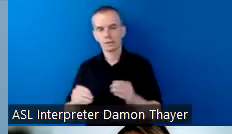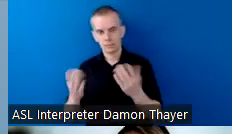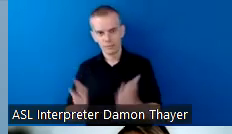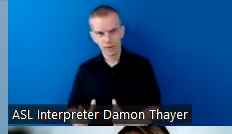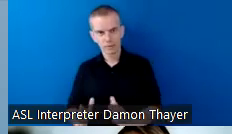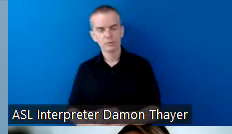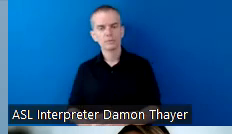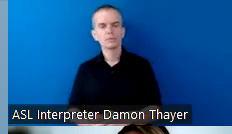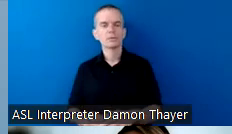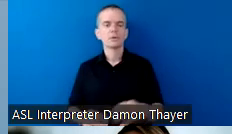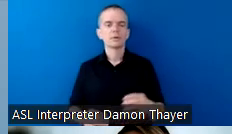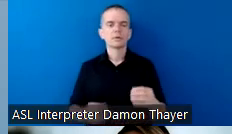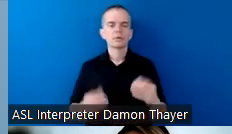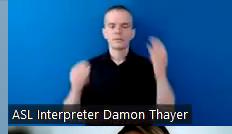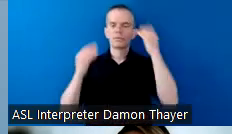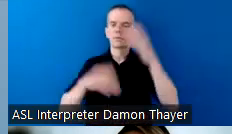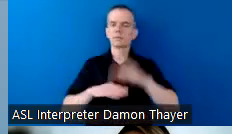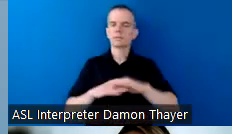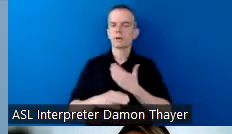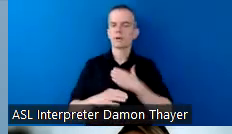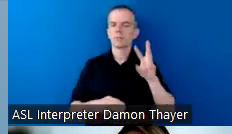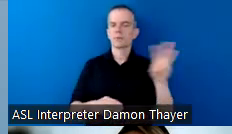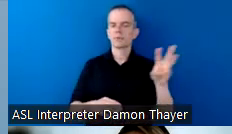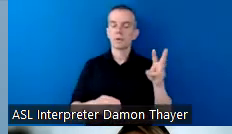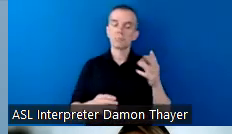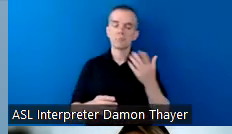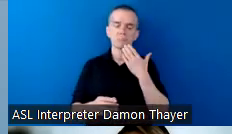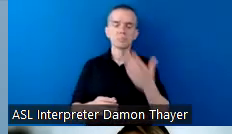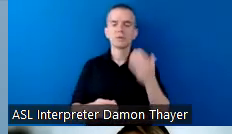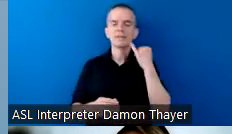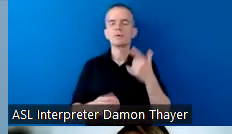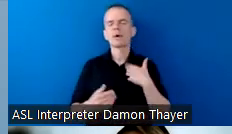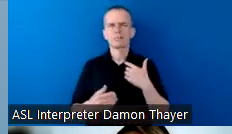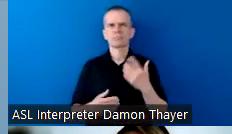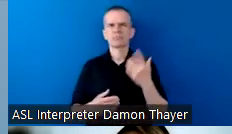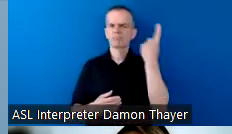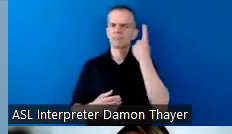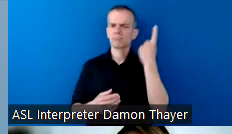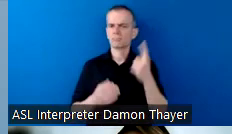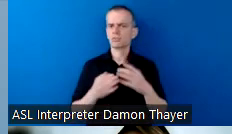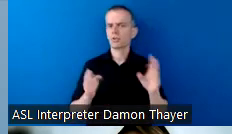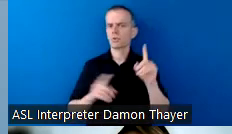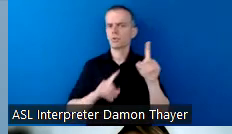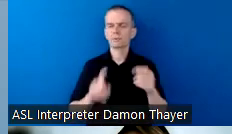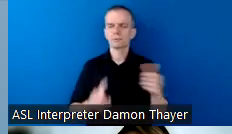I think there's a lot of information on our website that'll be relevant if you have questions in general about, just as a medical provider